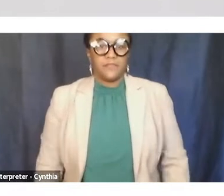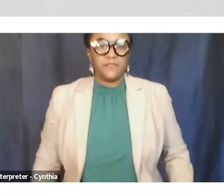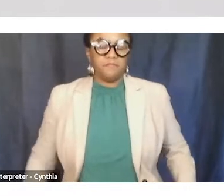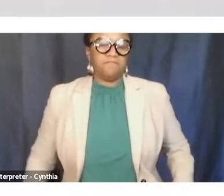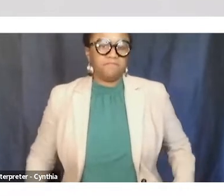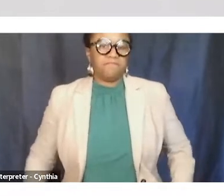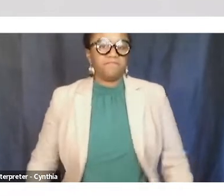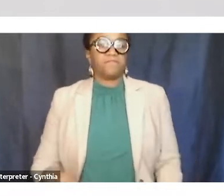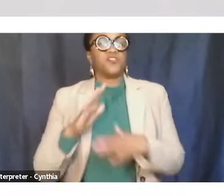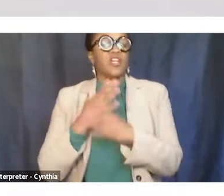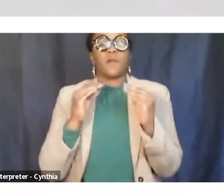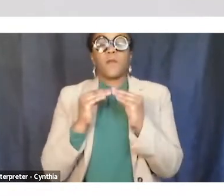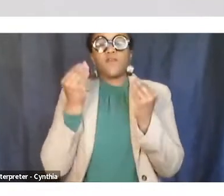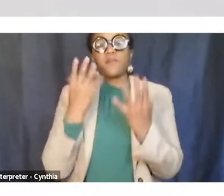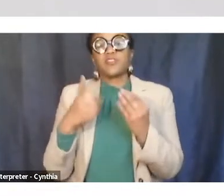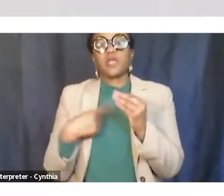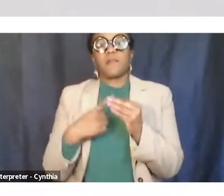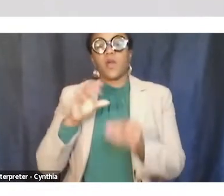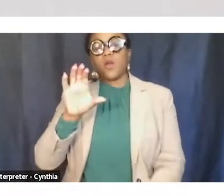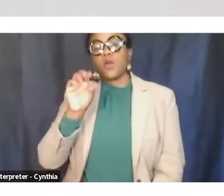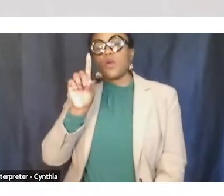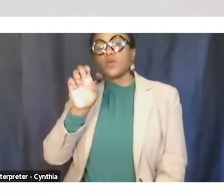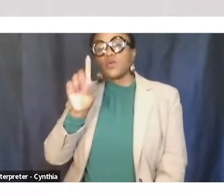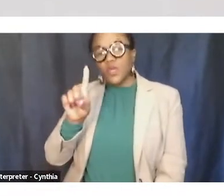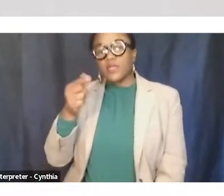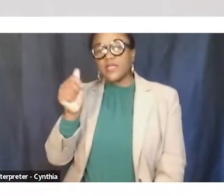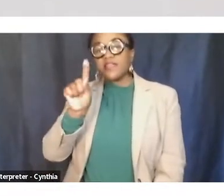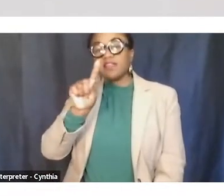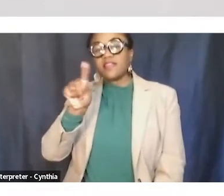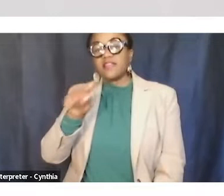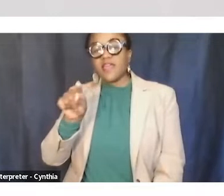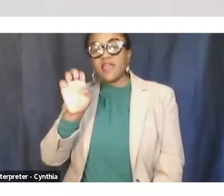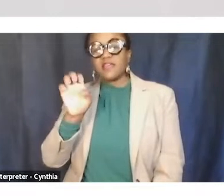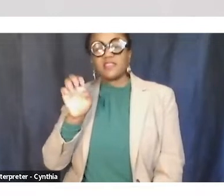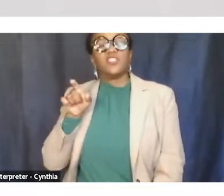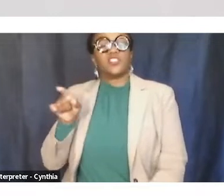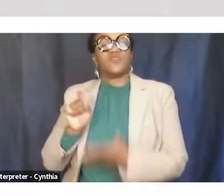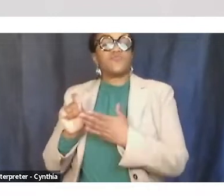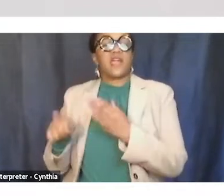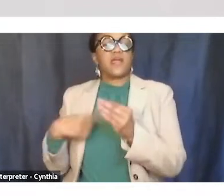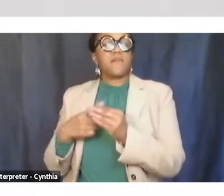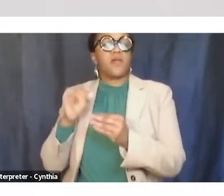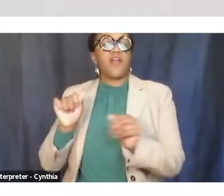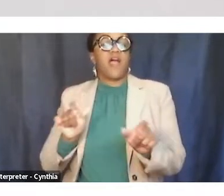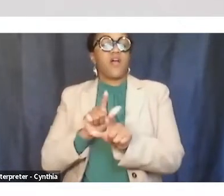She shares more information about the coded gaze in her Medium article called The Coded Gaze,